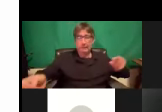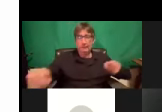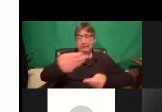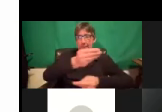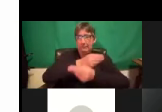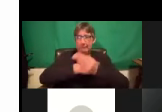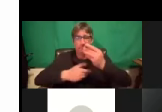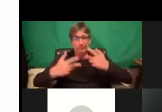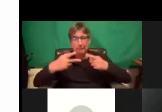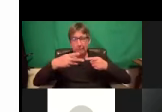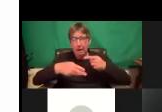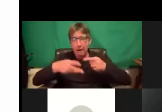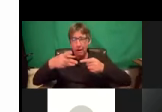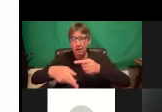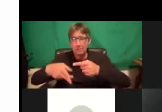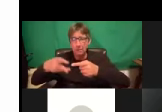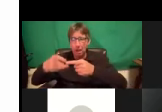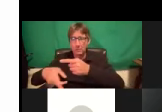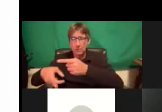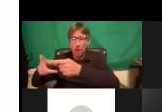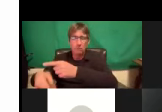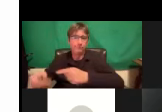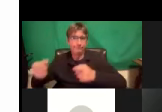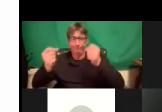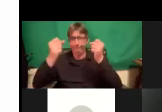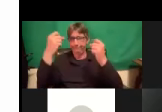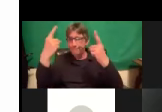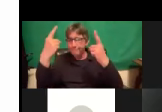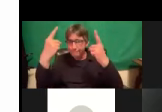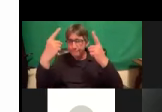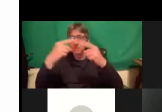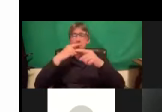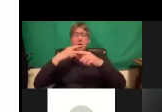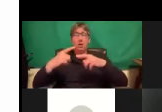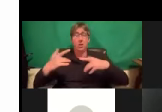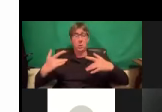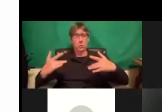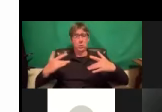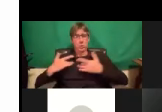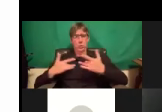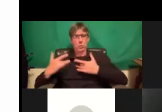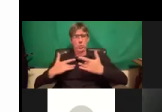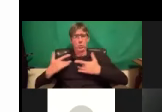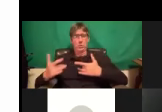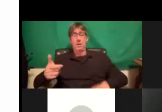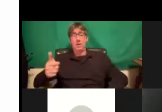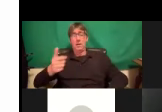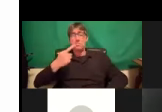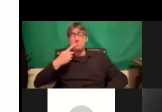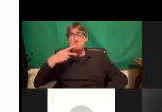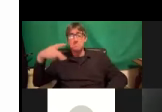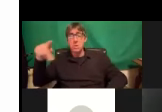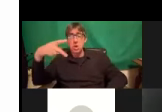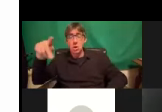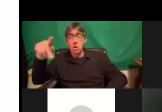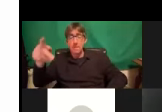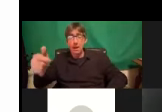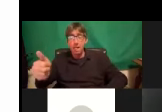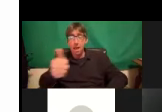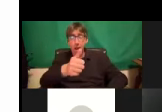I have an incredible concern about service cuts on the commuter line at the same time that the state